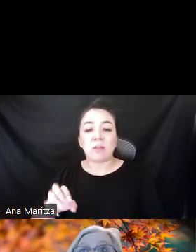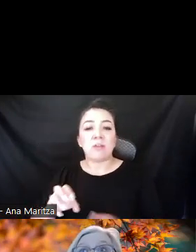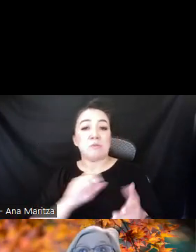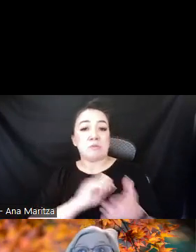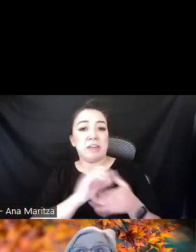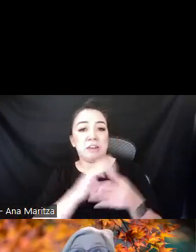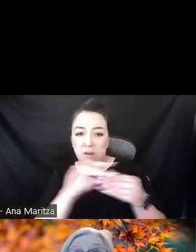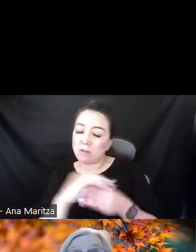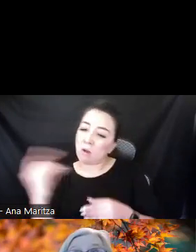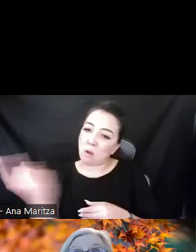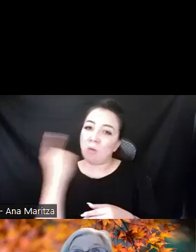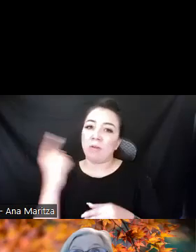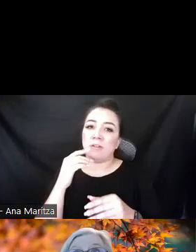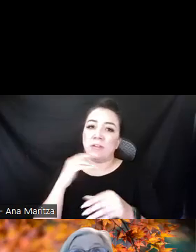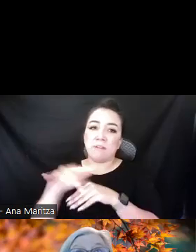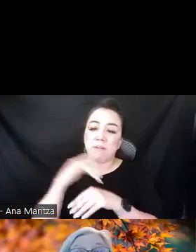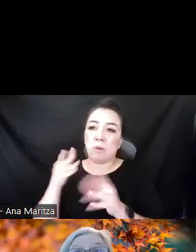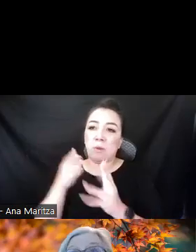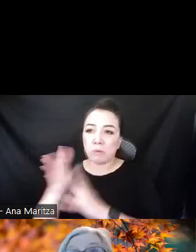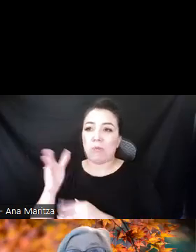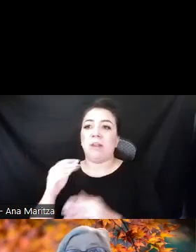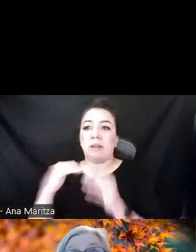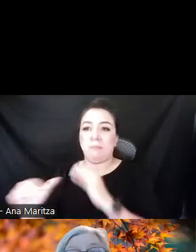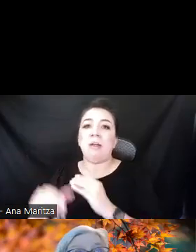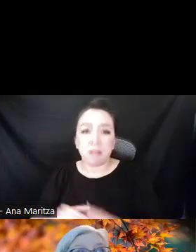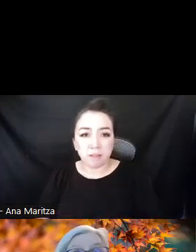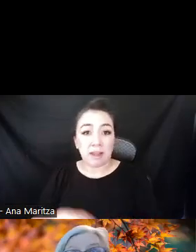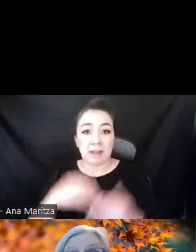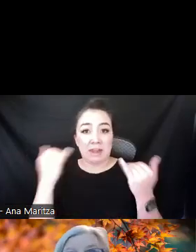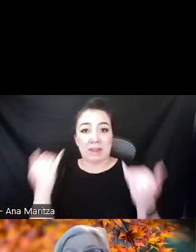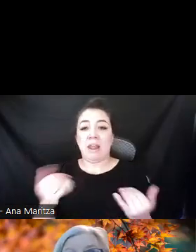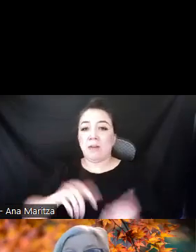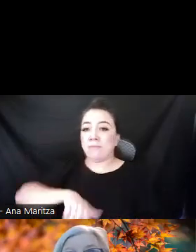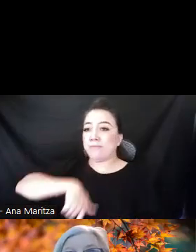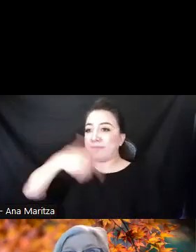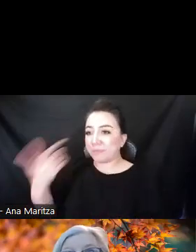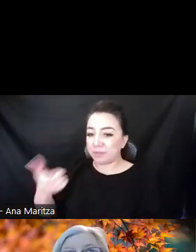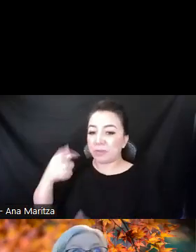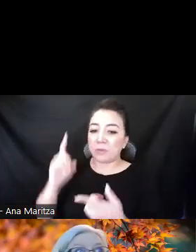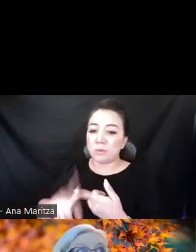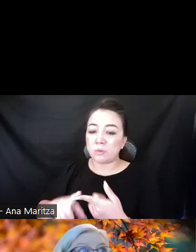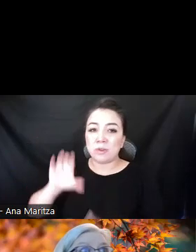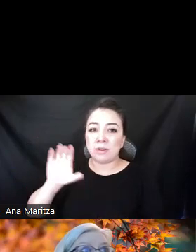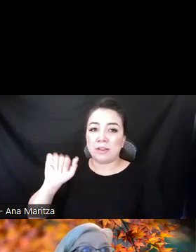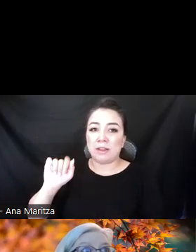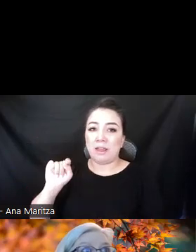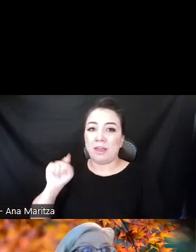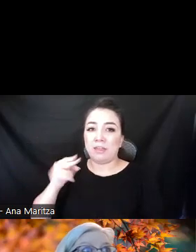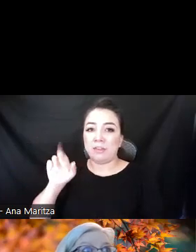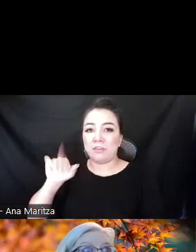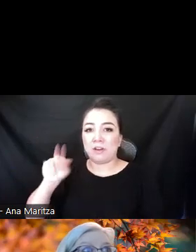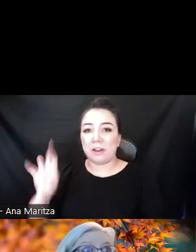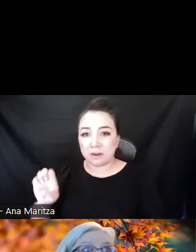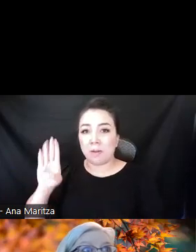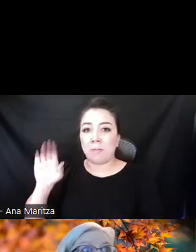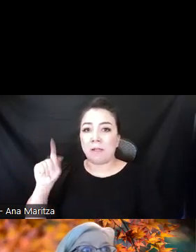available through the Engage email box. And so now I will turn this over to Catherine Blakemore. Catherine, let me